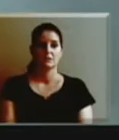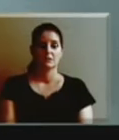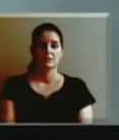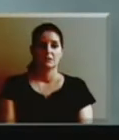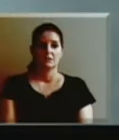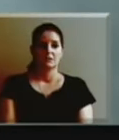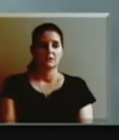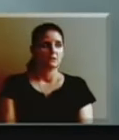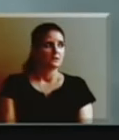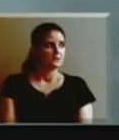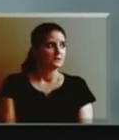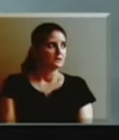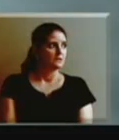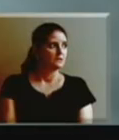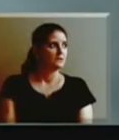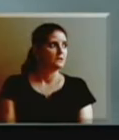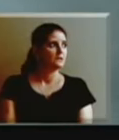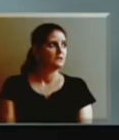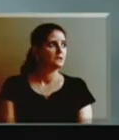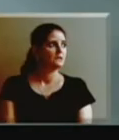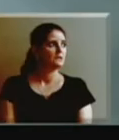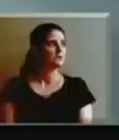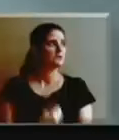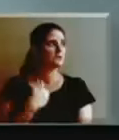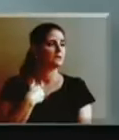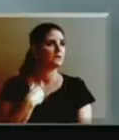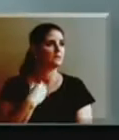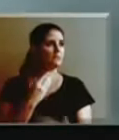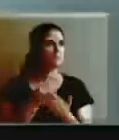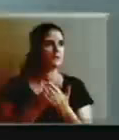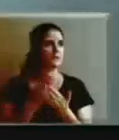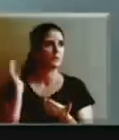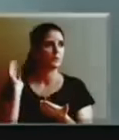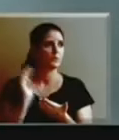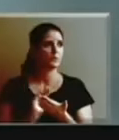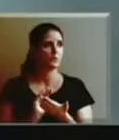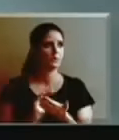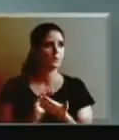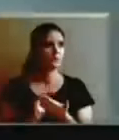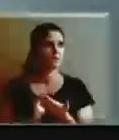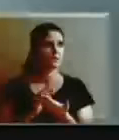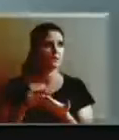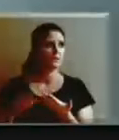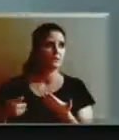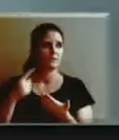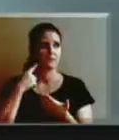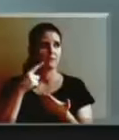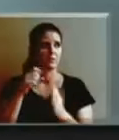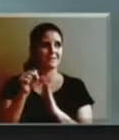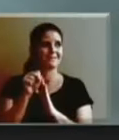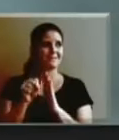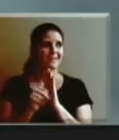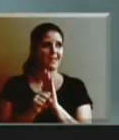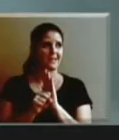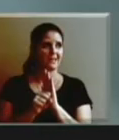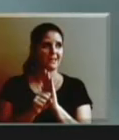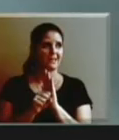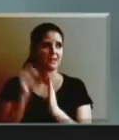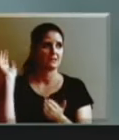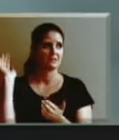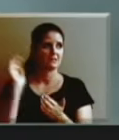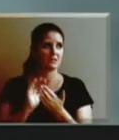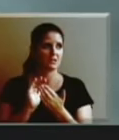We've had funding reductions, which is part of the reason we're asking for this increase. State grants,